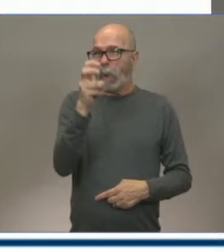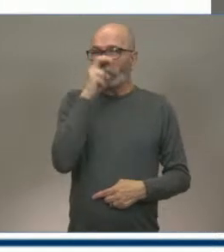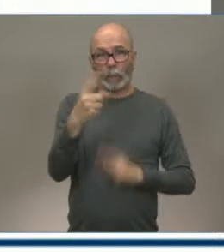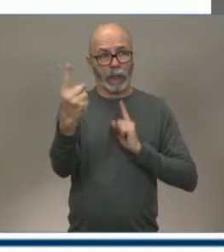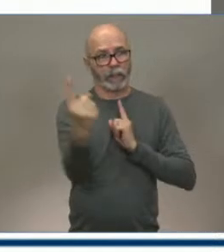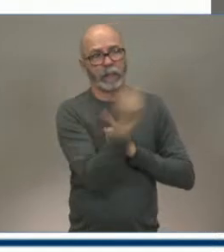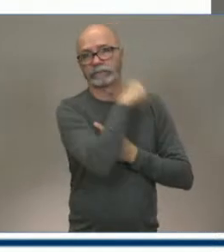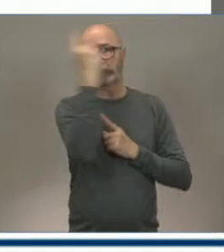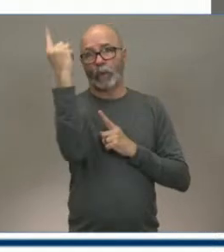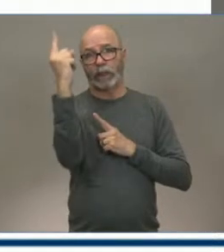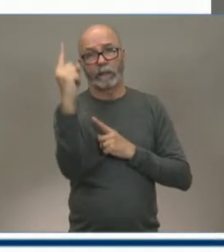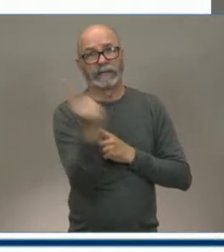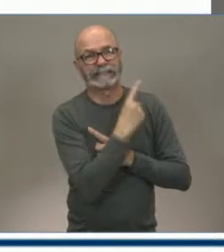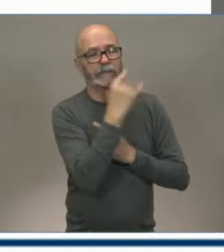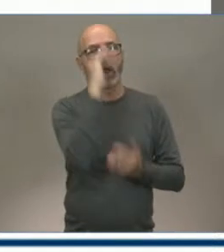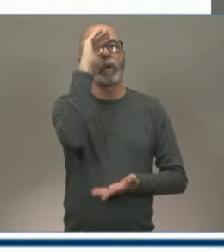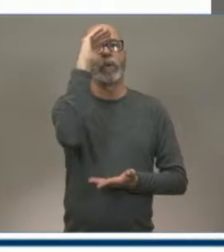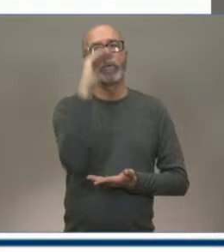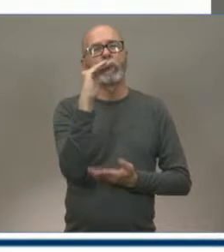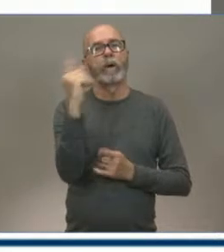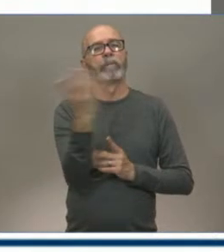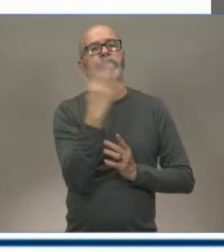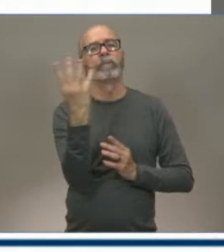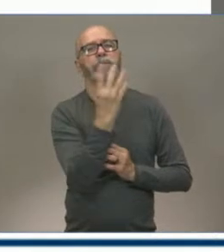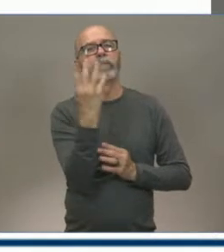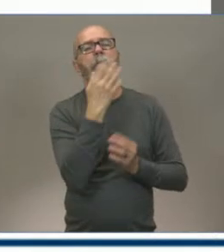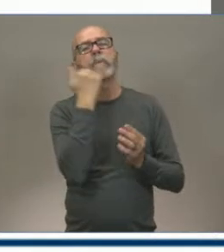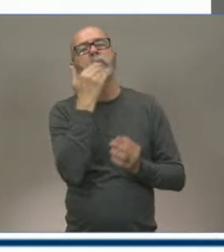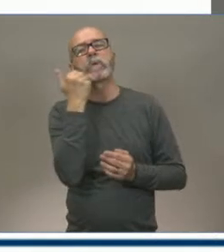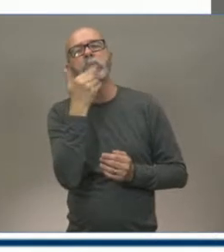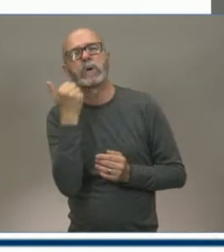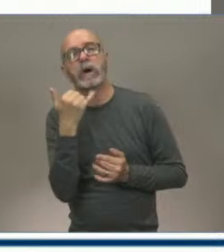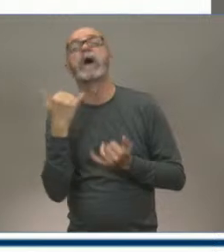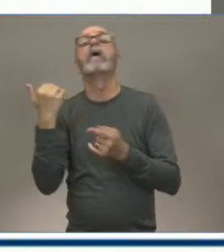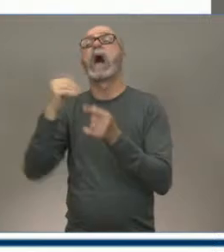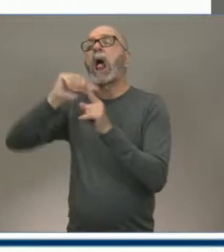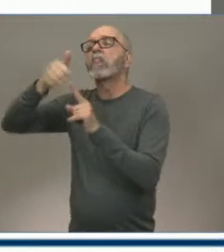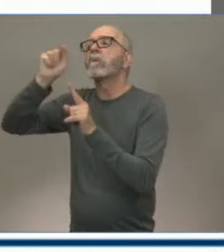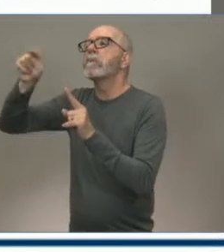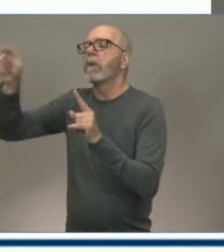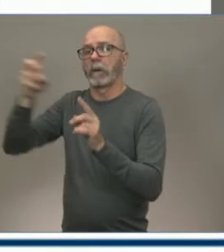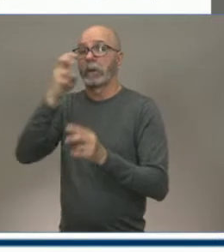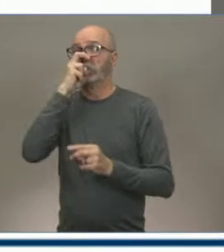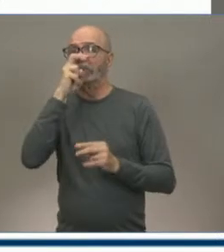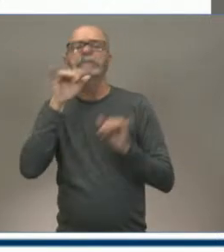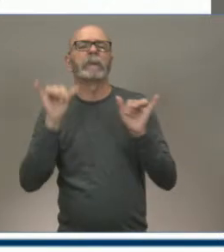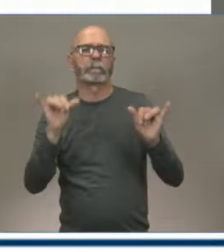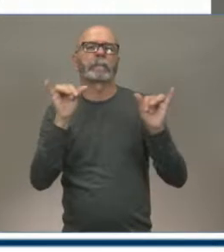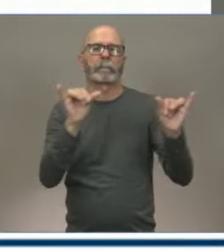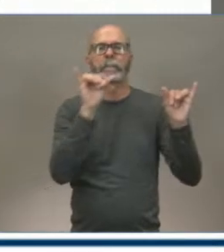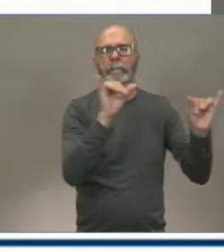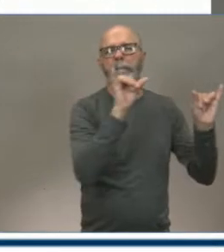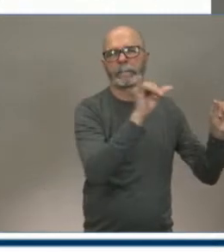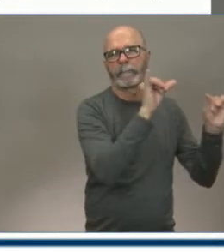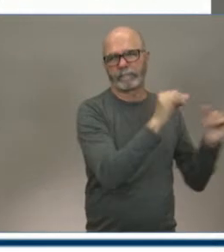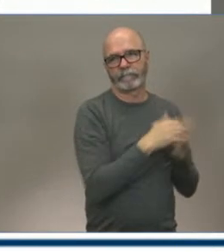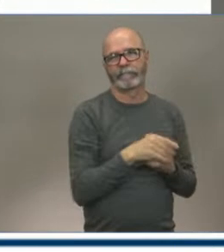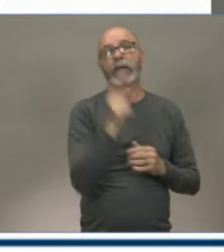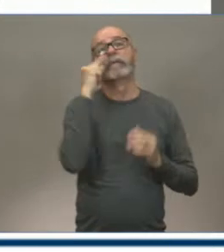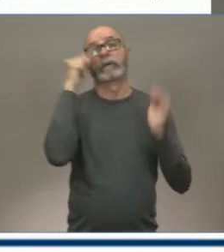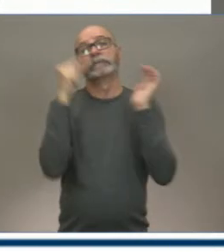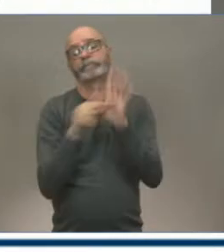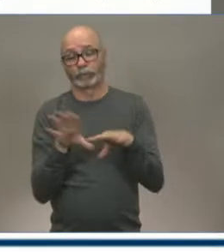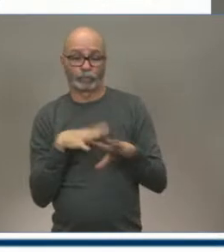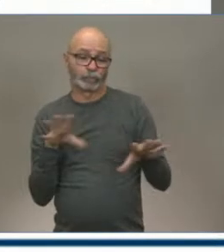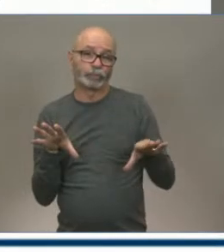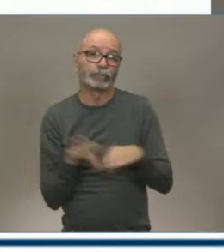my mind for COVID spread. All the other restrictions, no gatherings except for faith gatherings and wedding or funeral